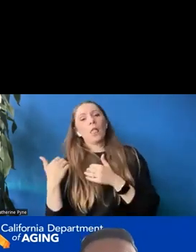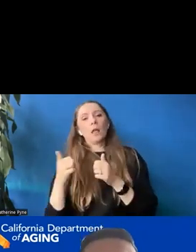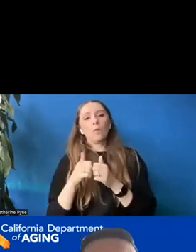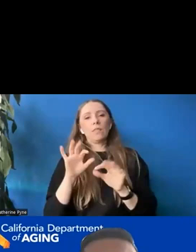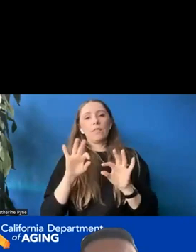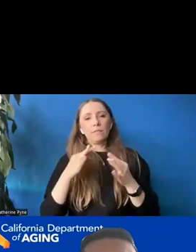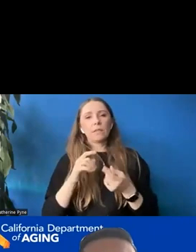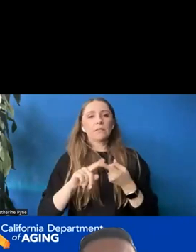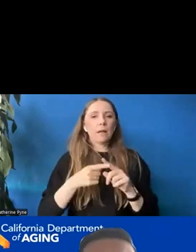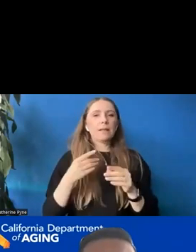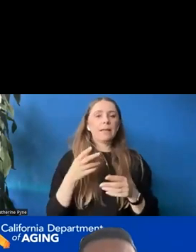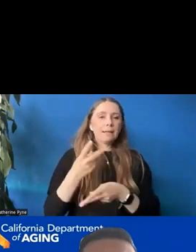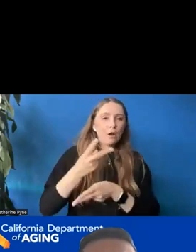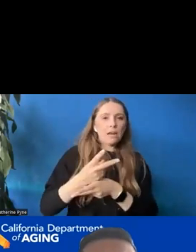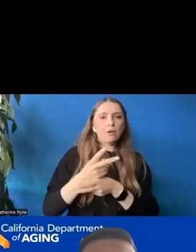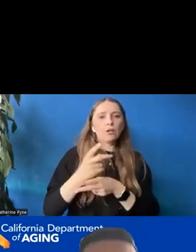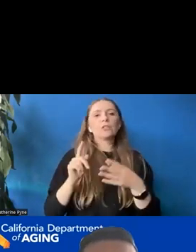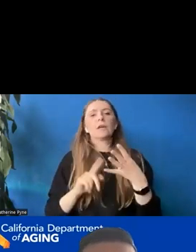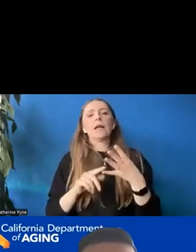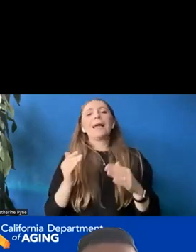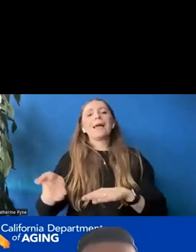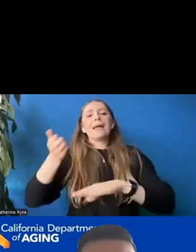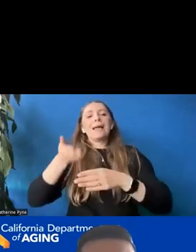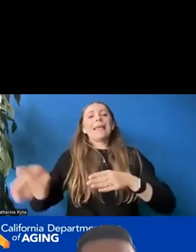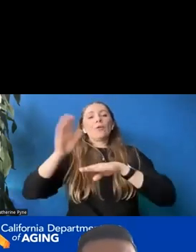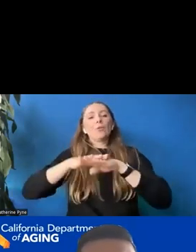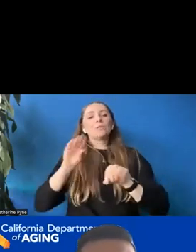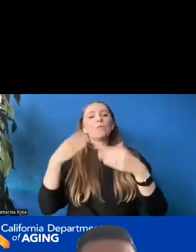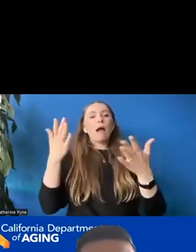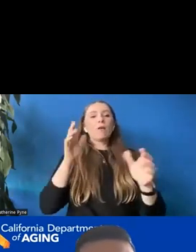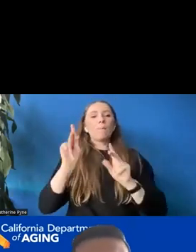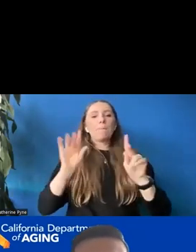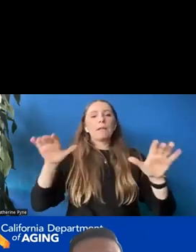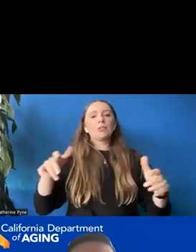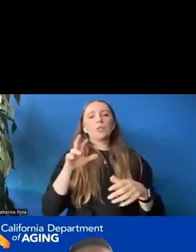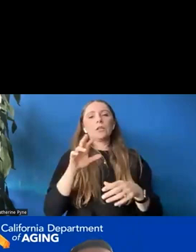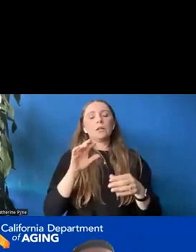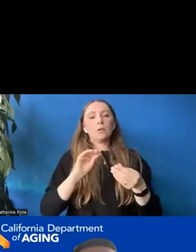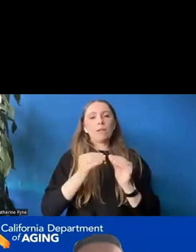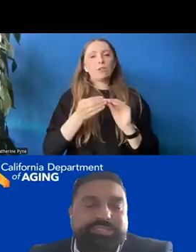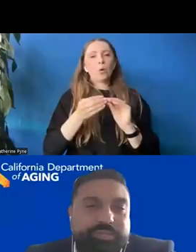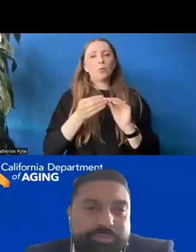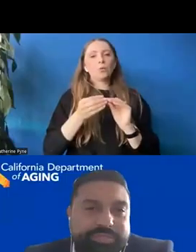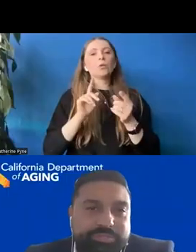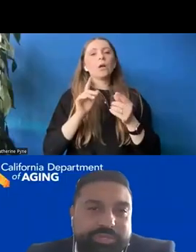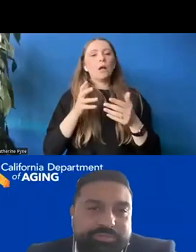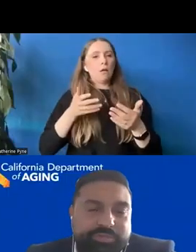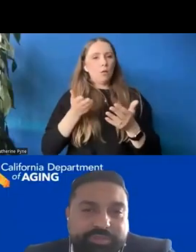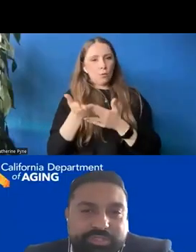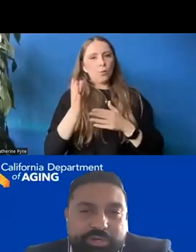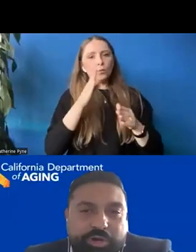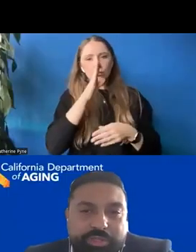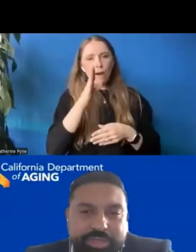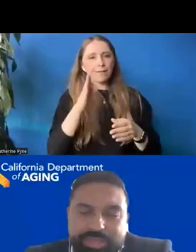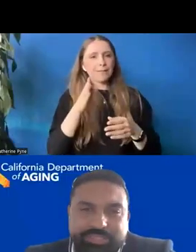provider to population ratio among the direct care workforce. And I want to give a thank you to the work groups who have volunteered their time over the last several months. There's many of you